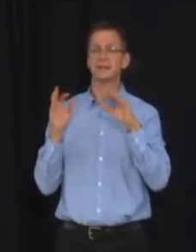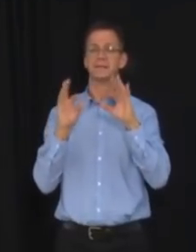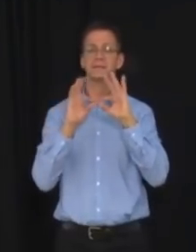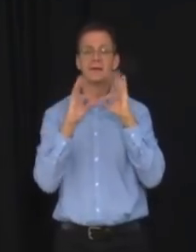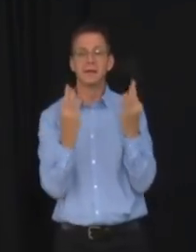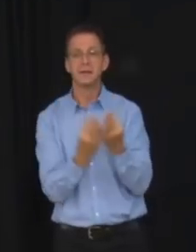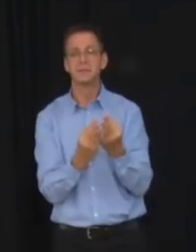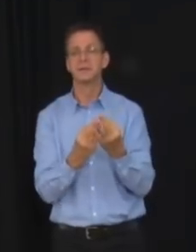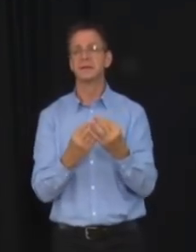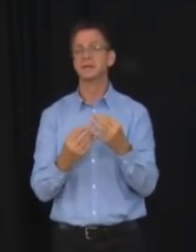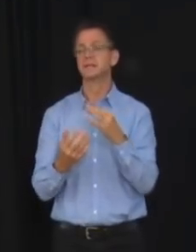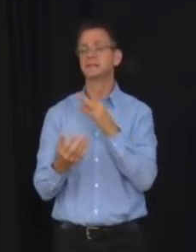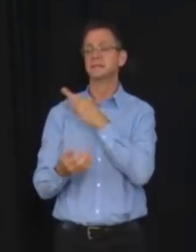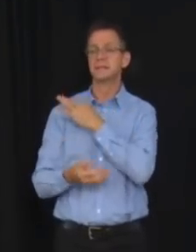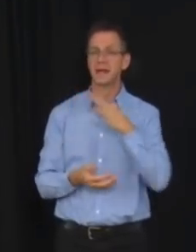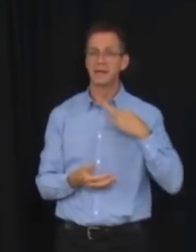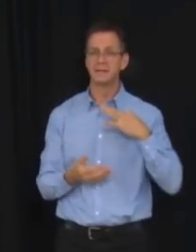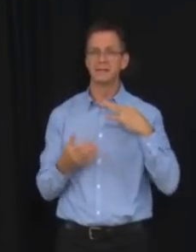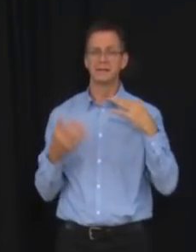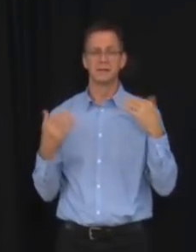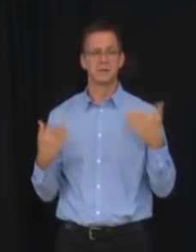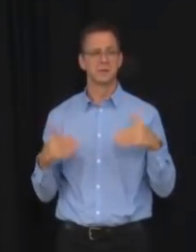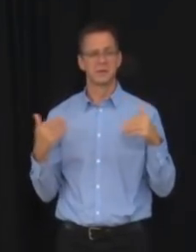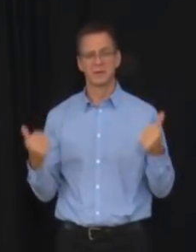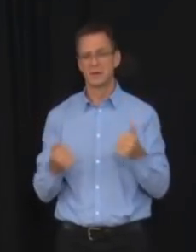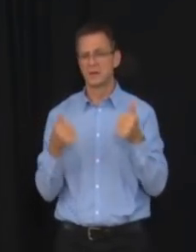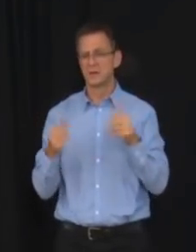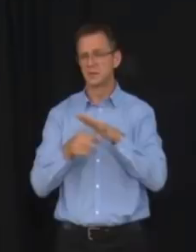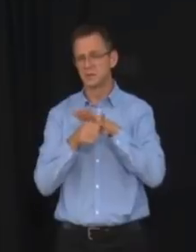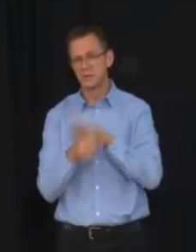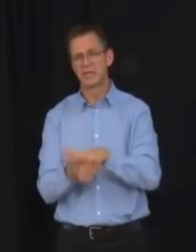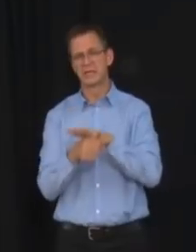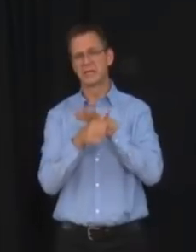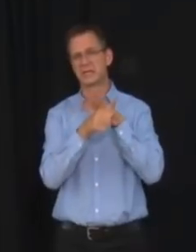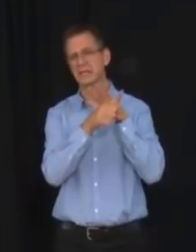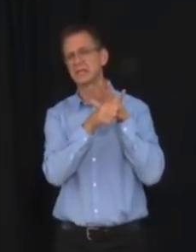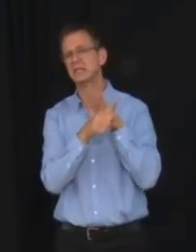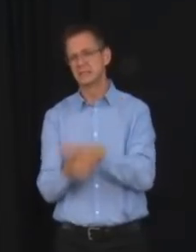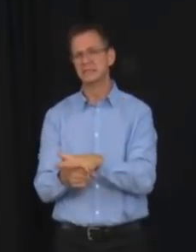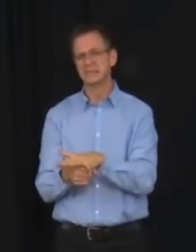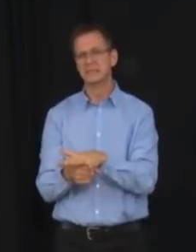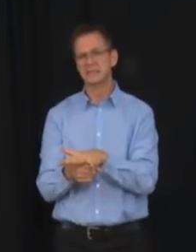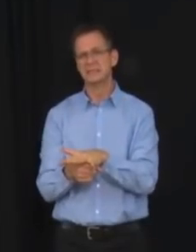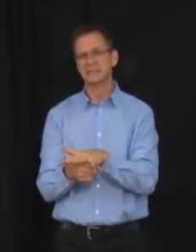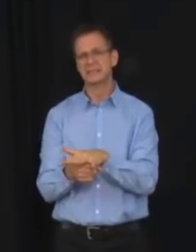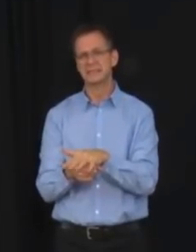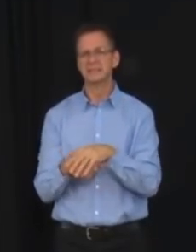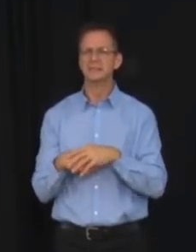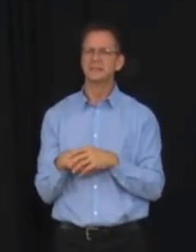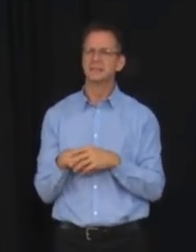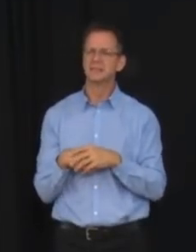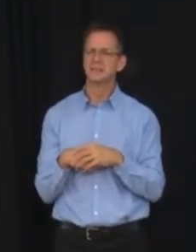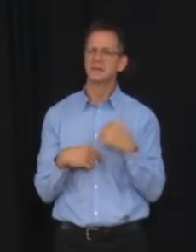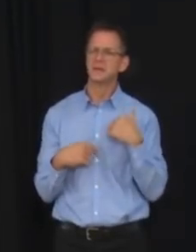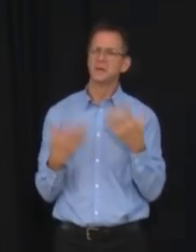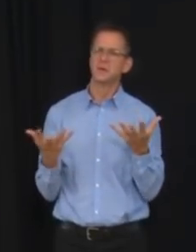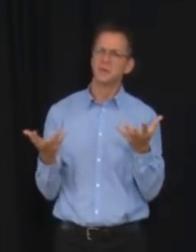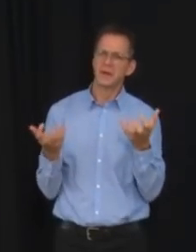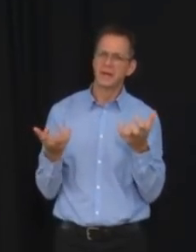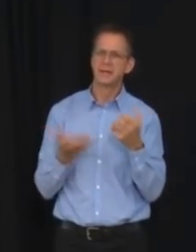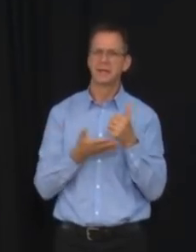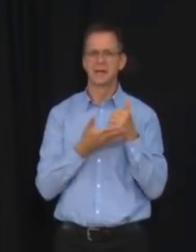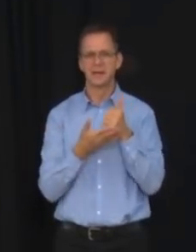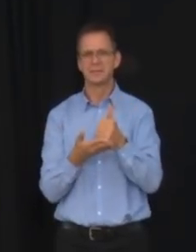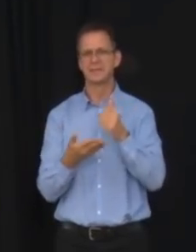these facility-based continuing care settings. We know that there's a lot of work ahead of us, but with the fourth wave surging in the